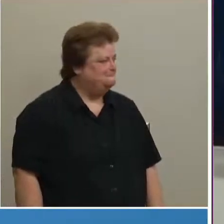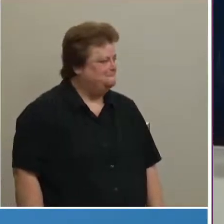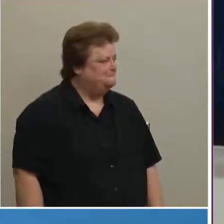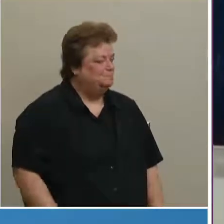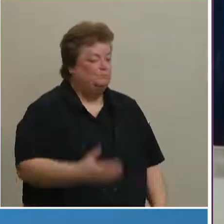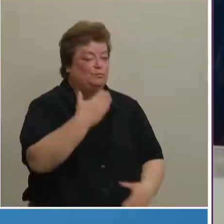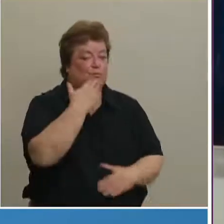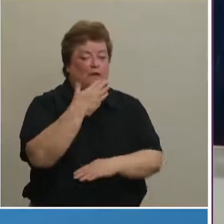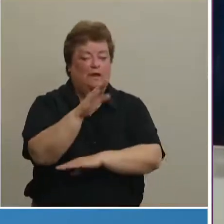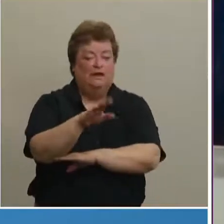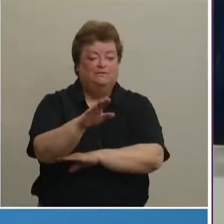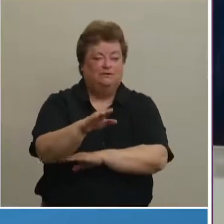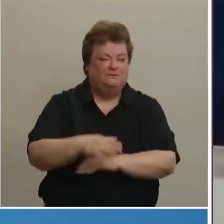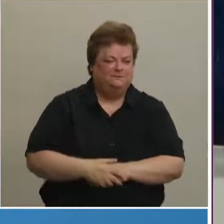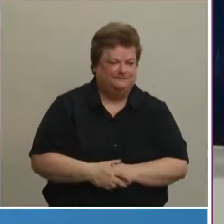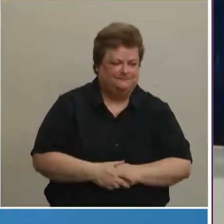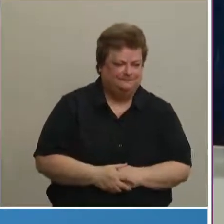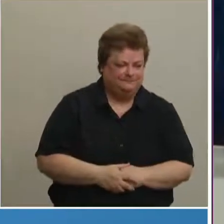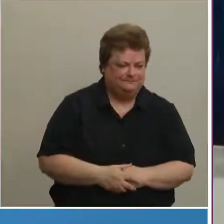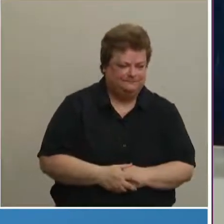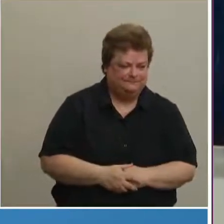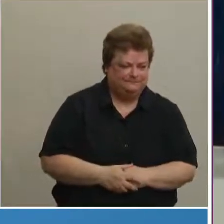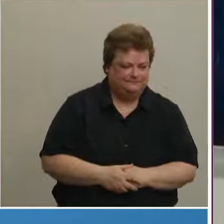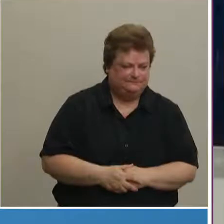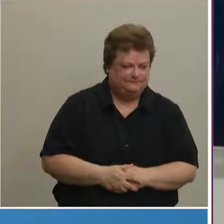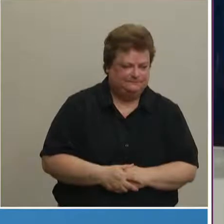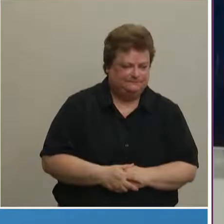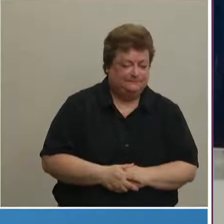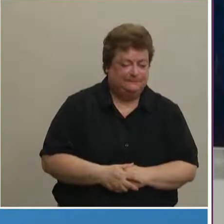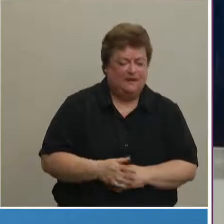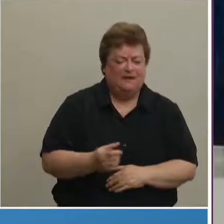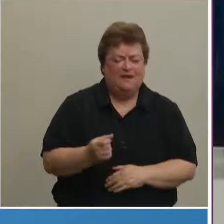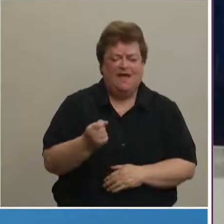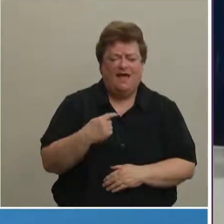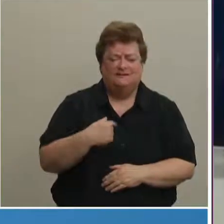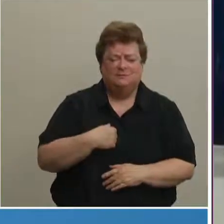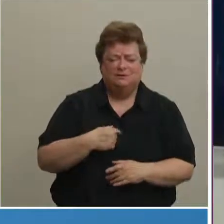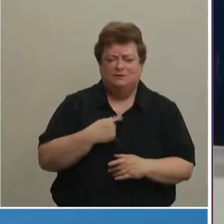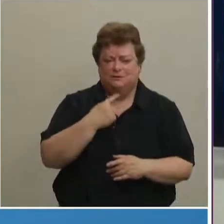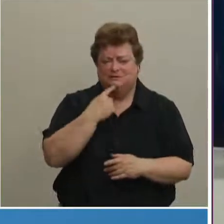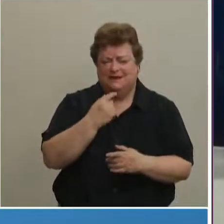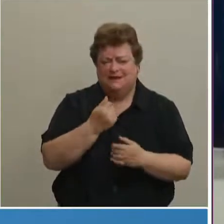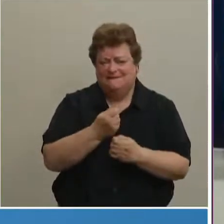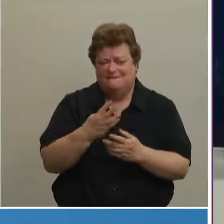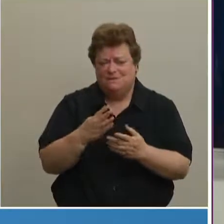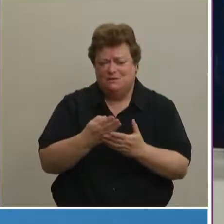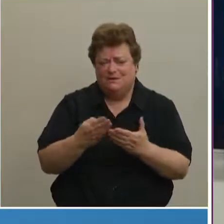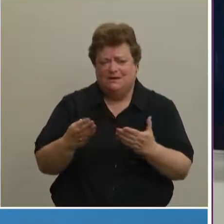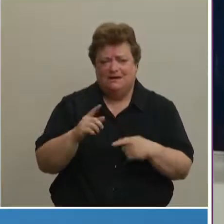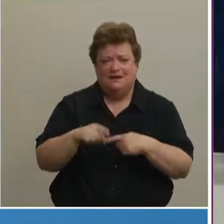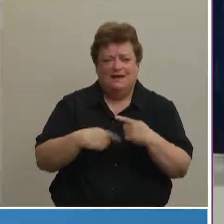Good afternoon. I have been asked to say a few things regarding the